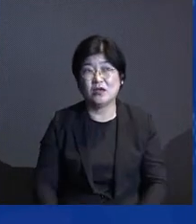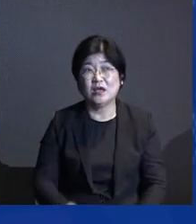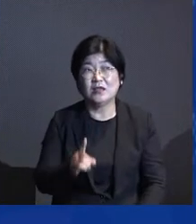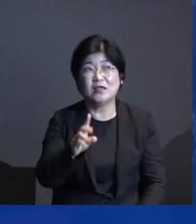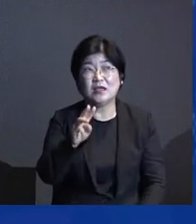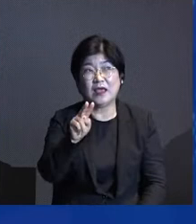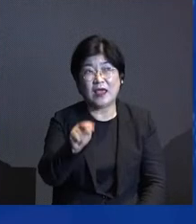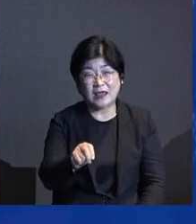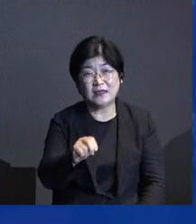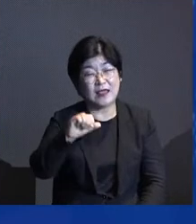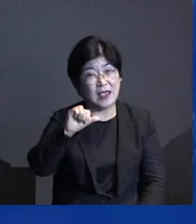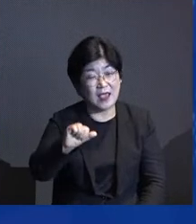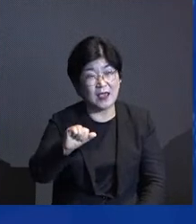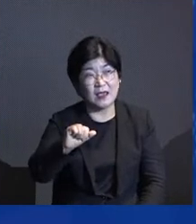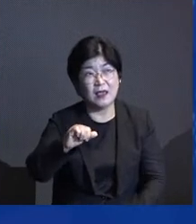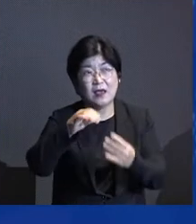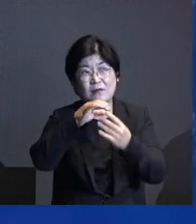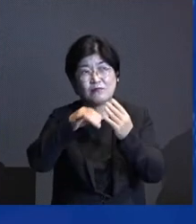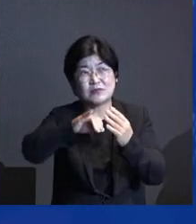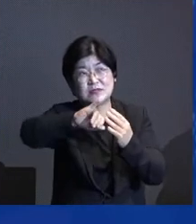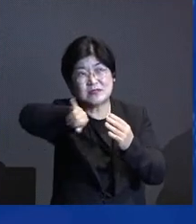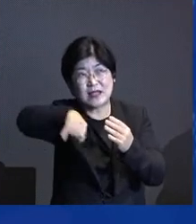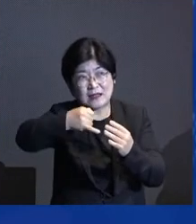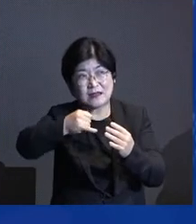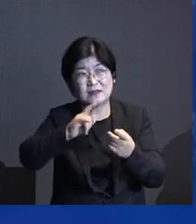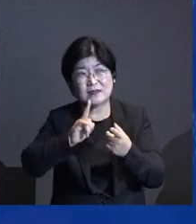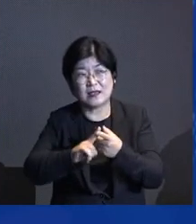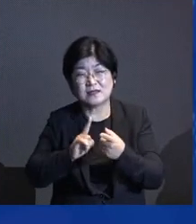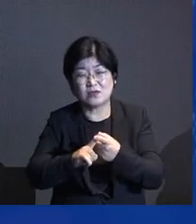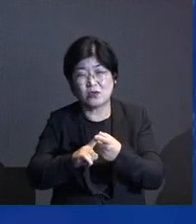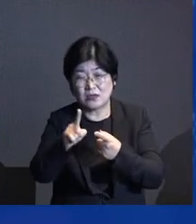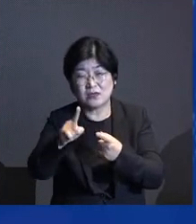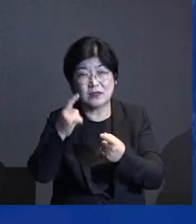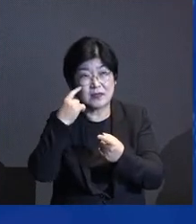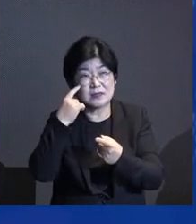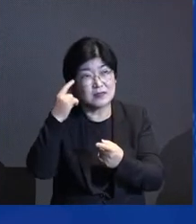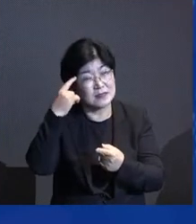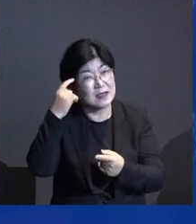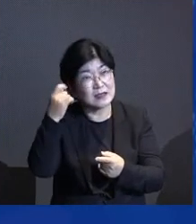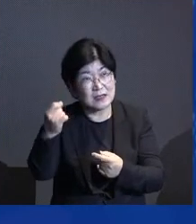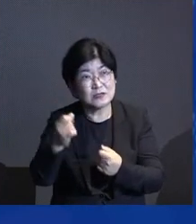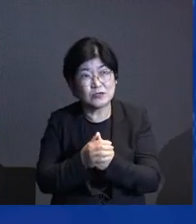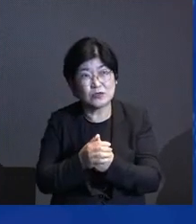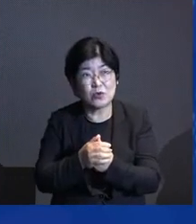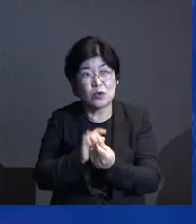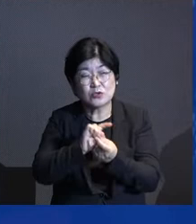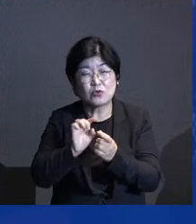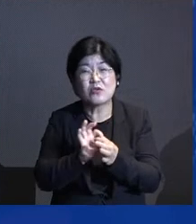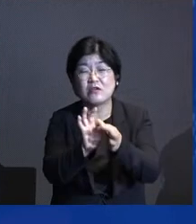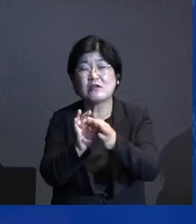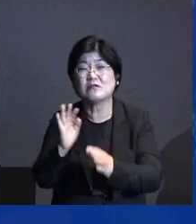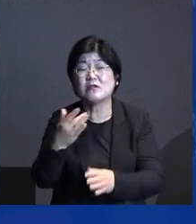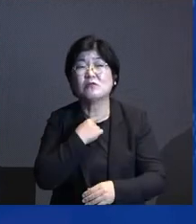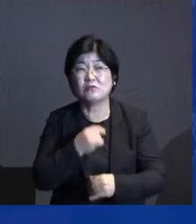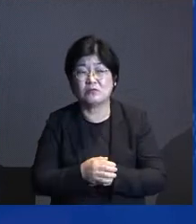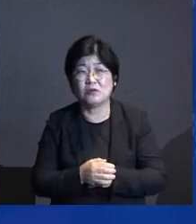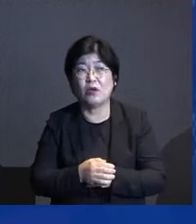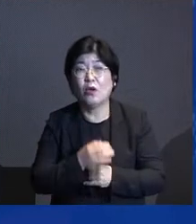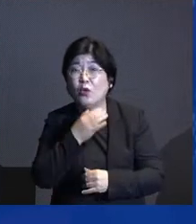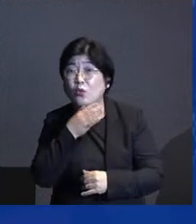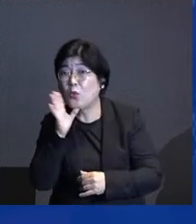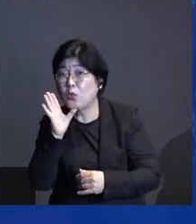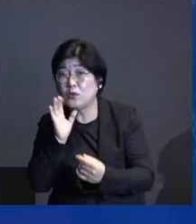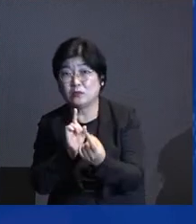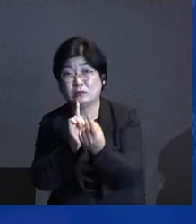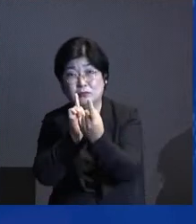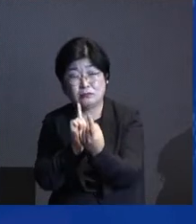to connect people, and especially older people, at local level. With family ties getting weaker and